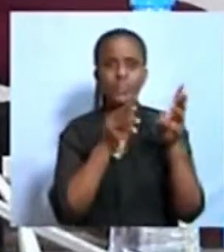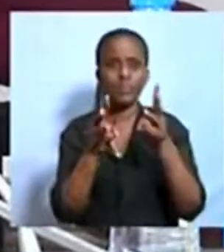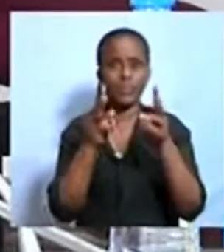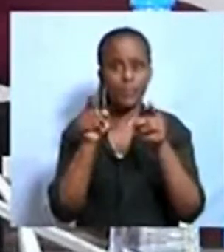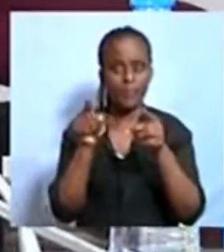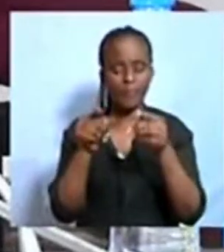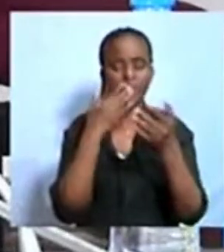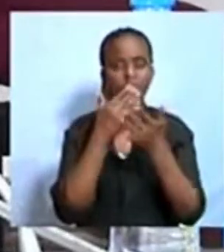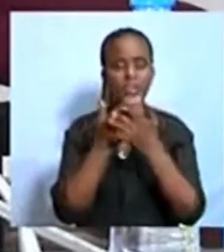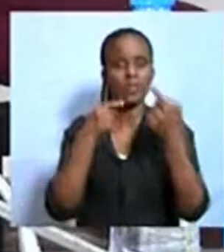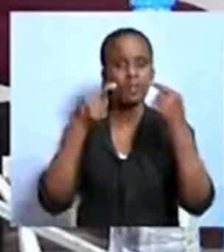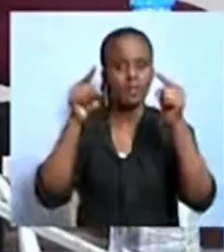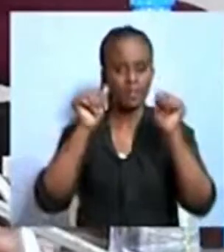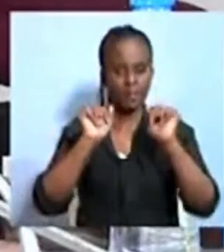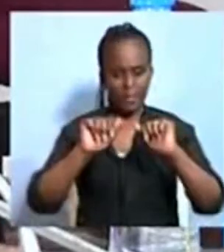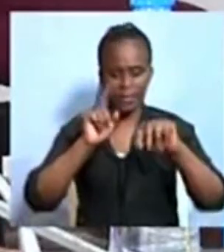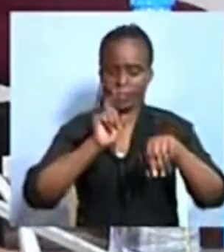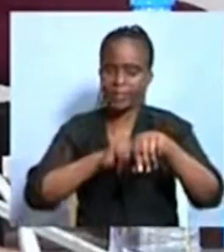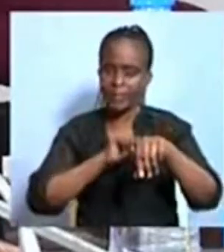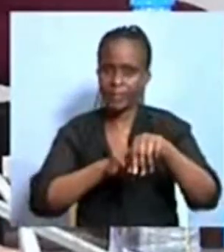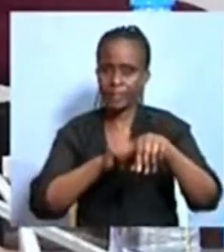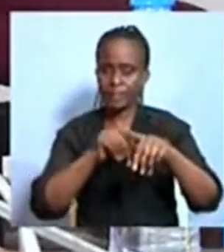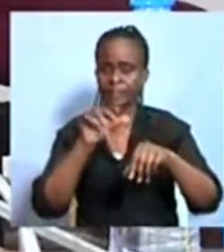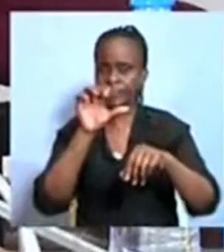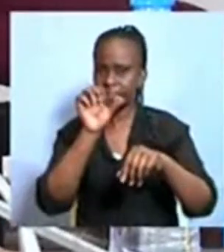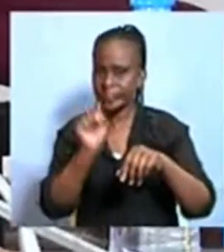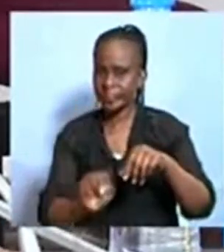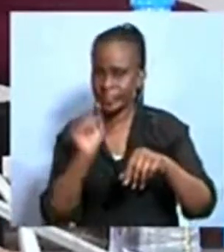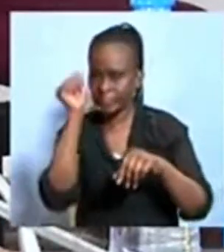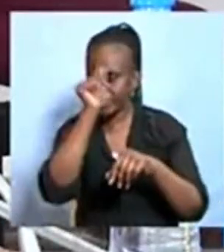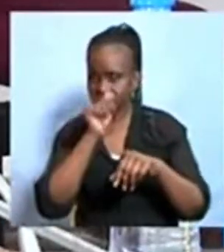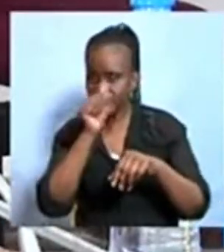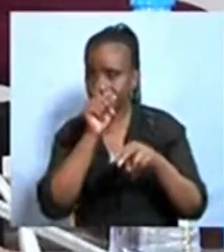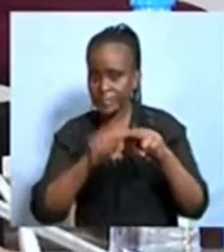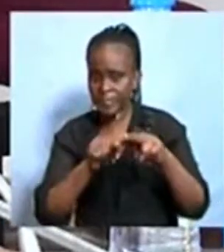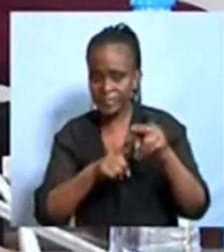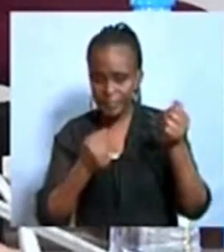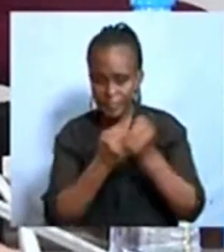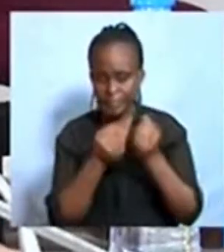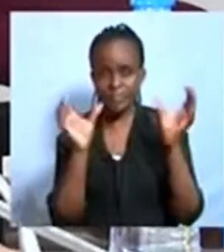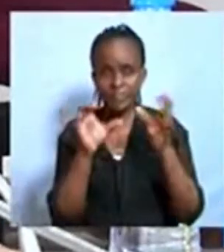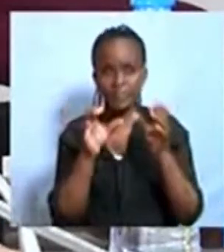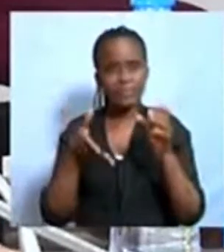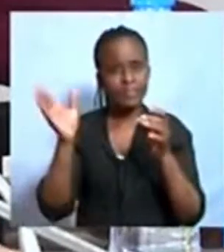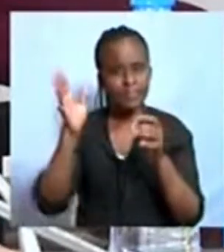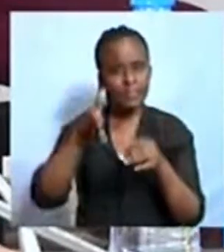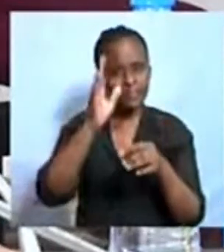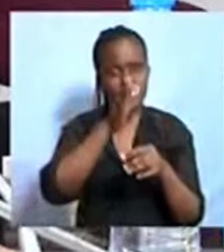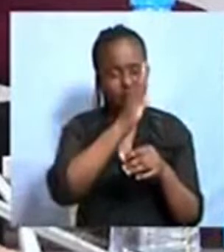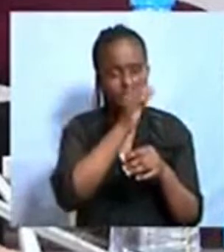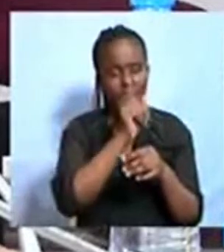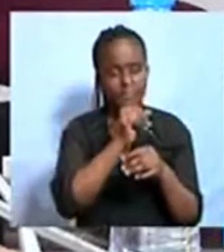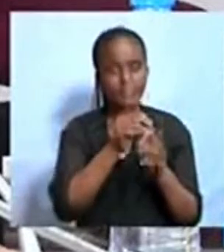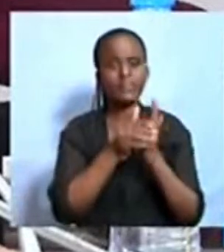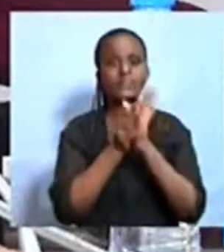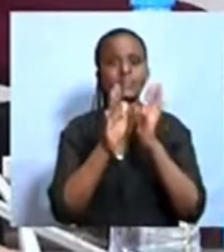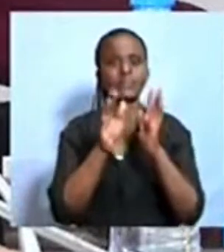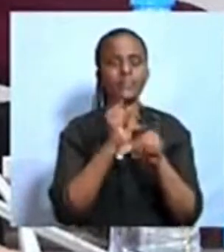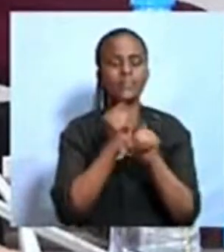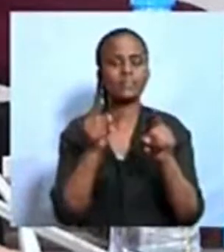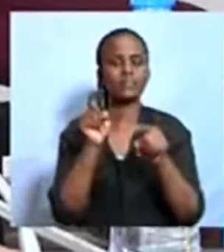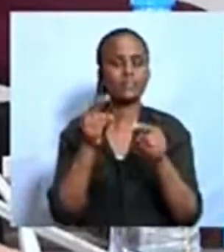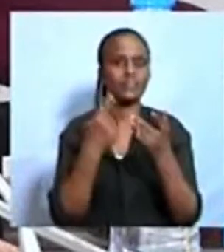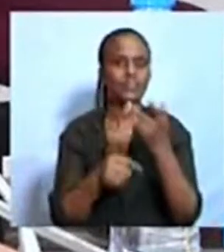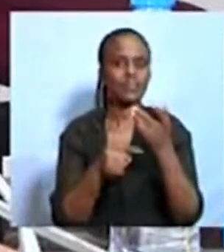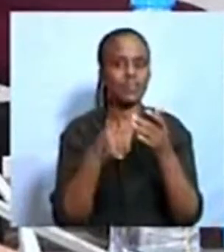is very sustainable, so that at a time, SAFED is not there to fund a community outreach. A religious leader just requires